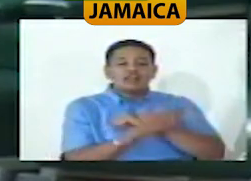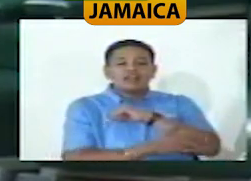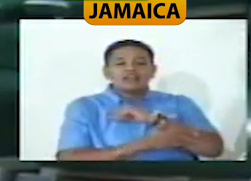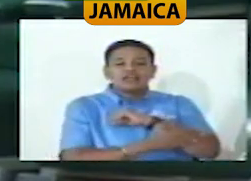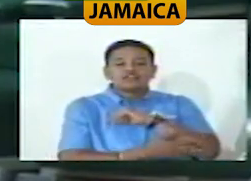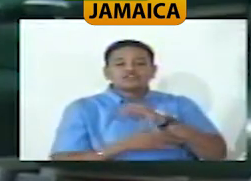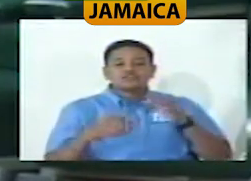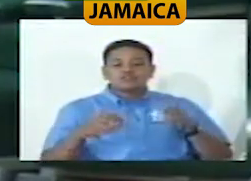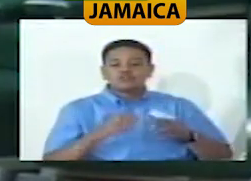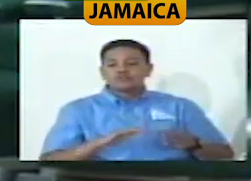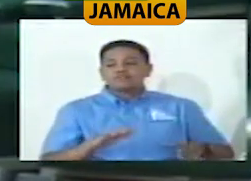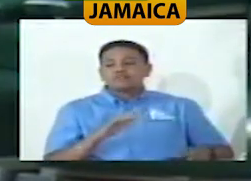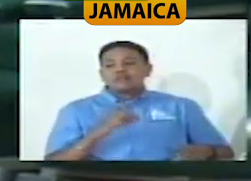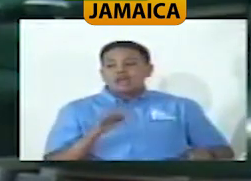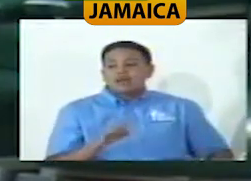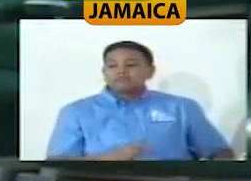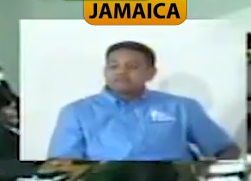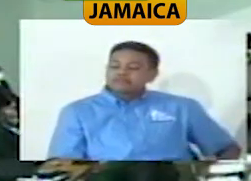Parliament.